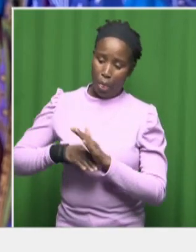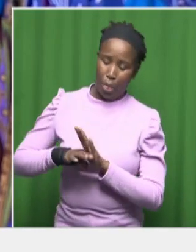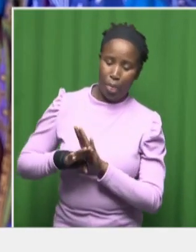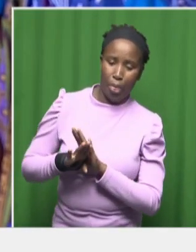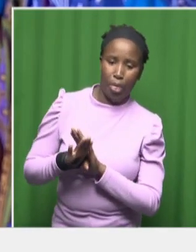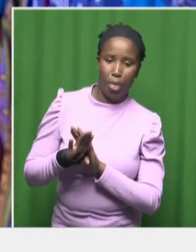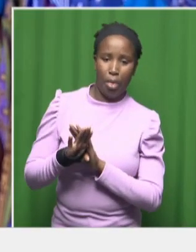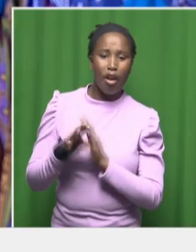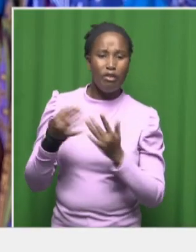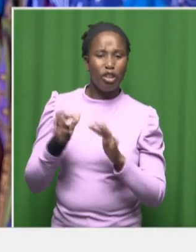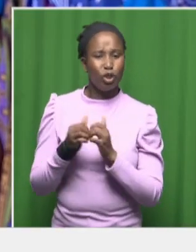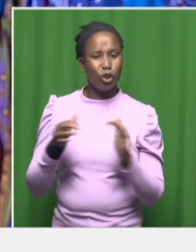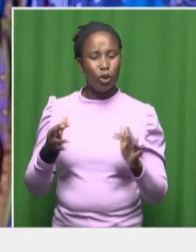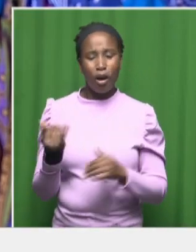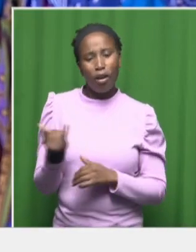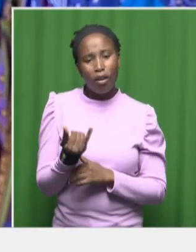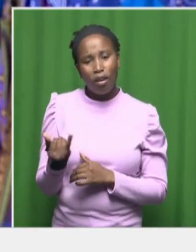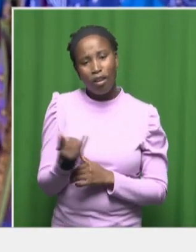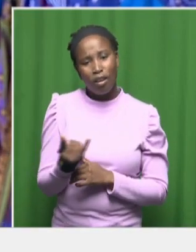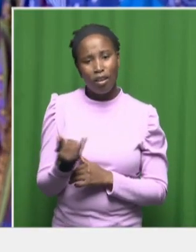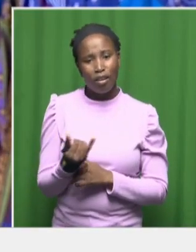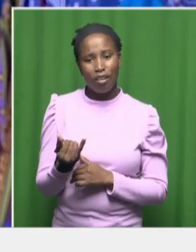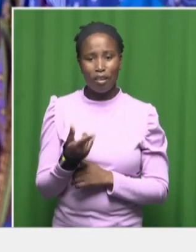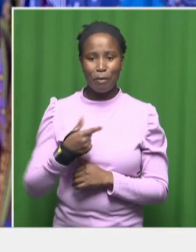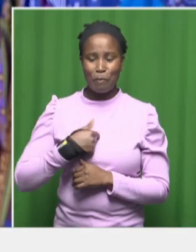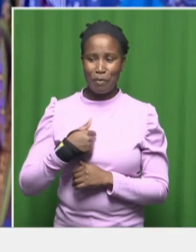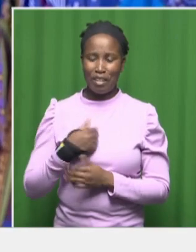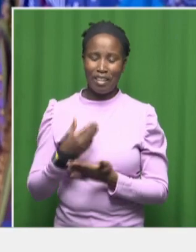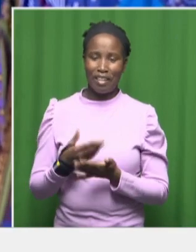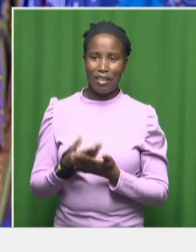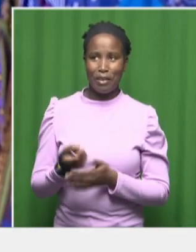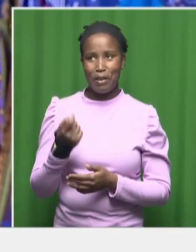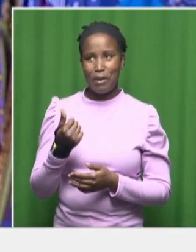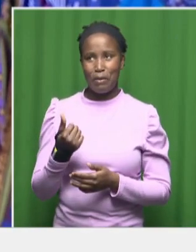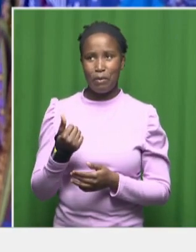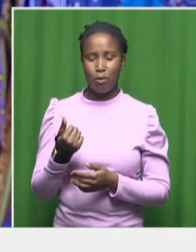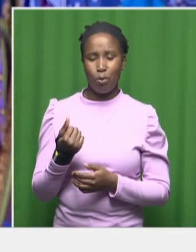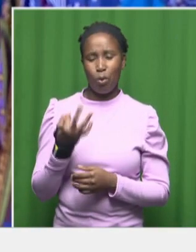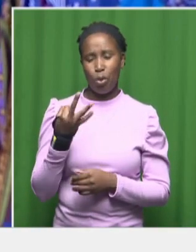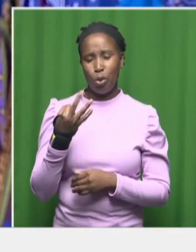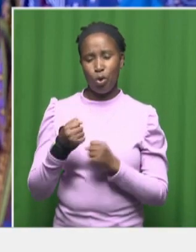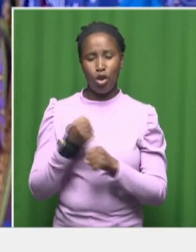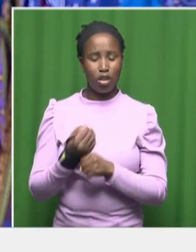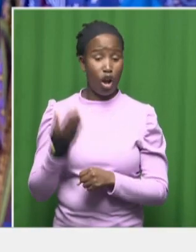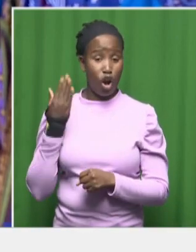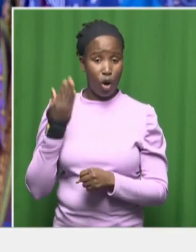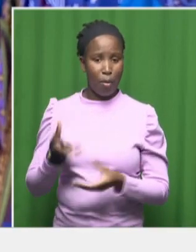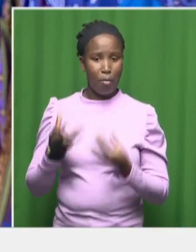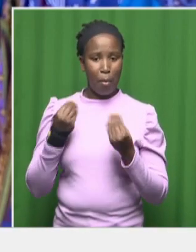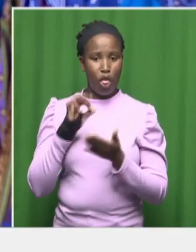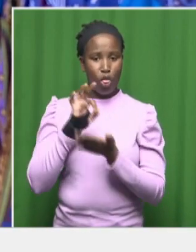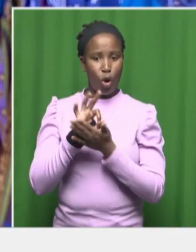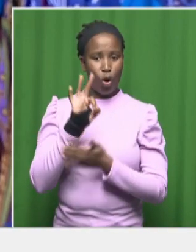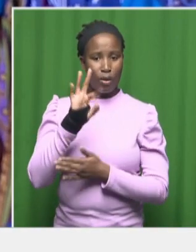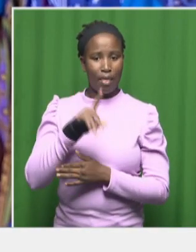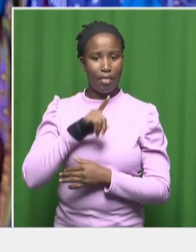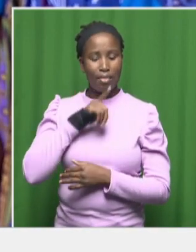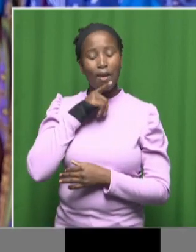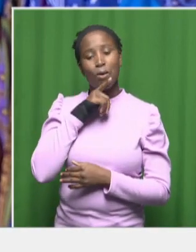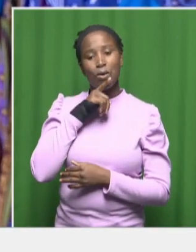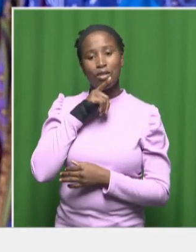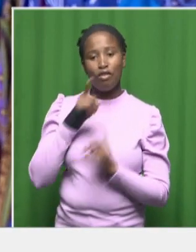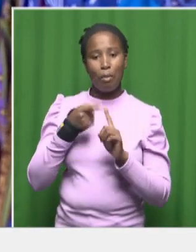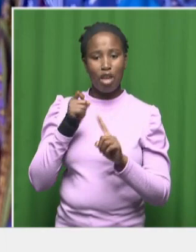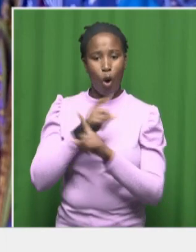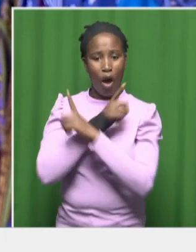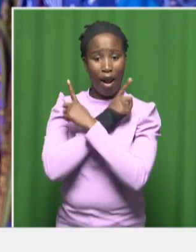we started off with I'll go back to a few years ago, about 3 years ago, we were on 13,000. That is only clubs.